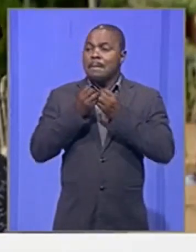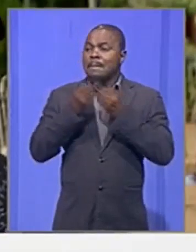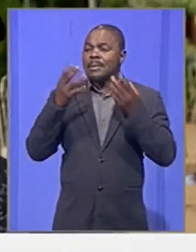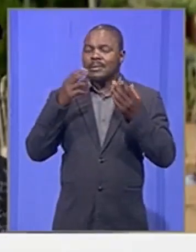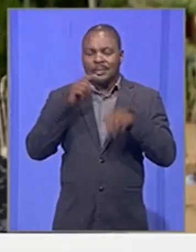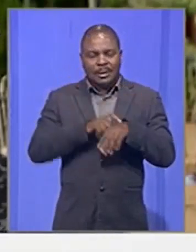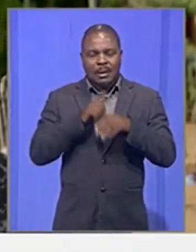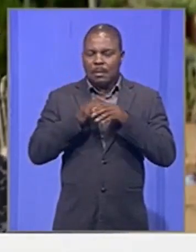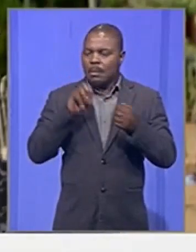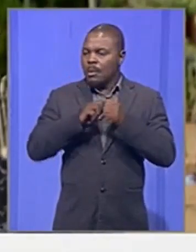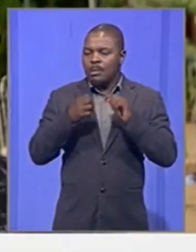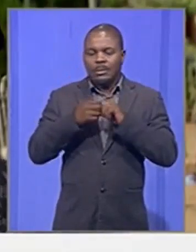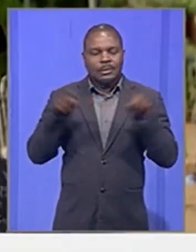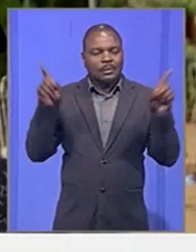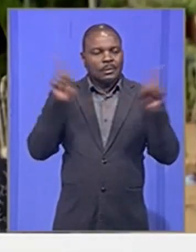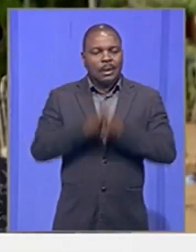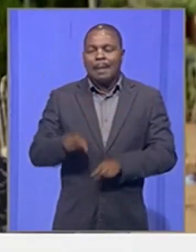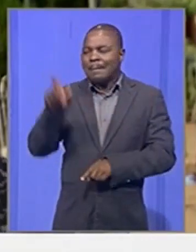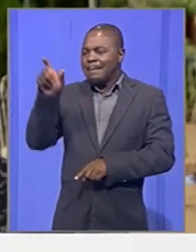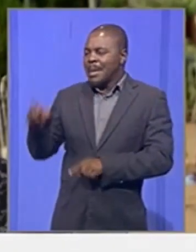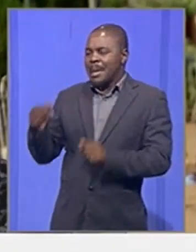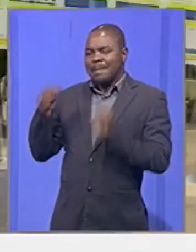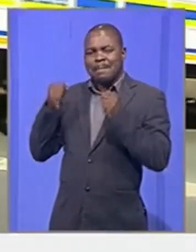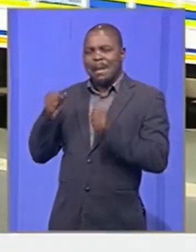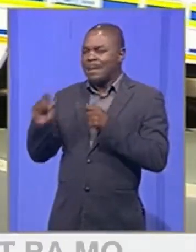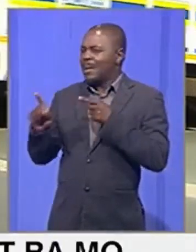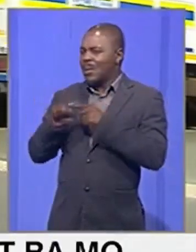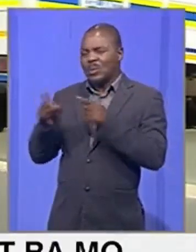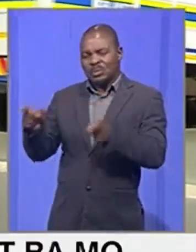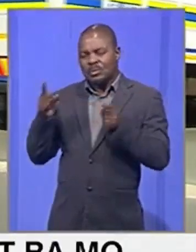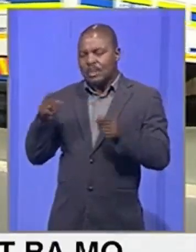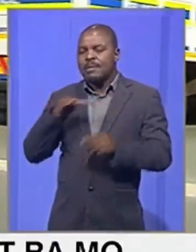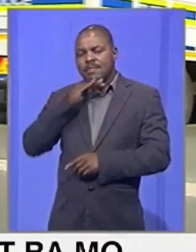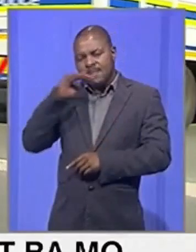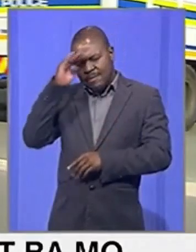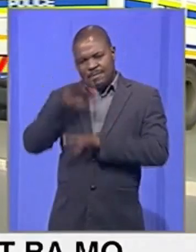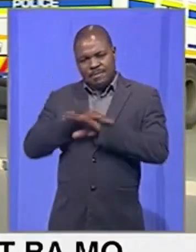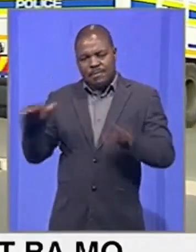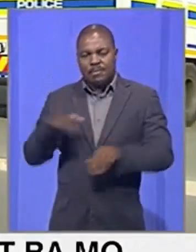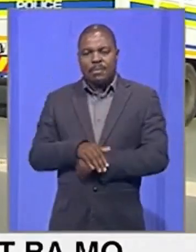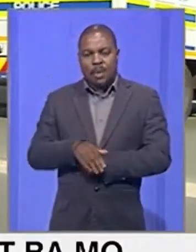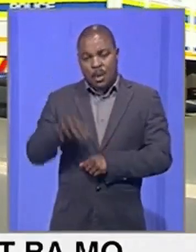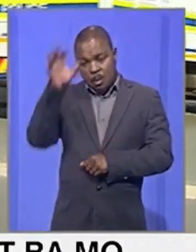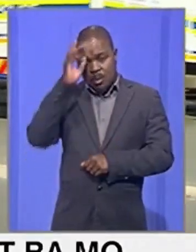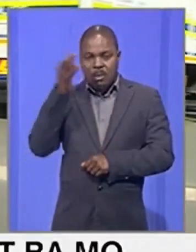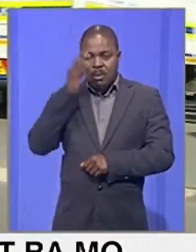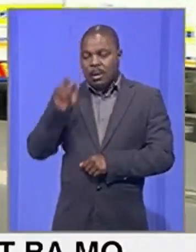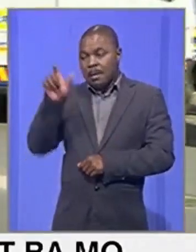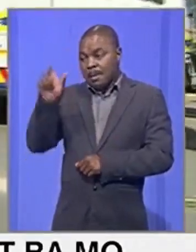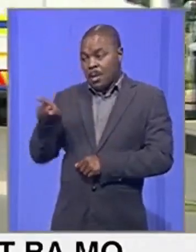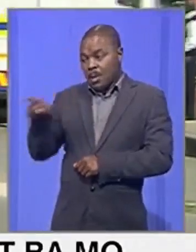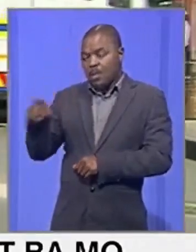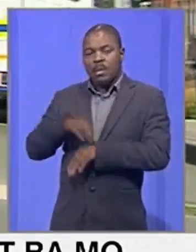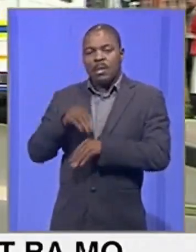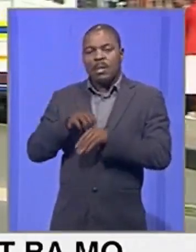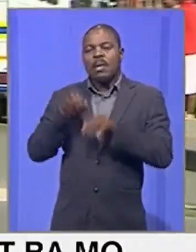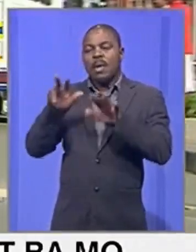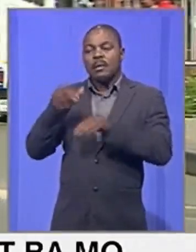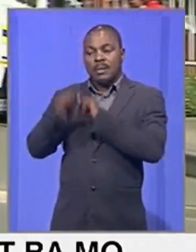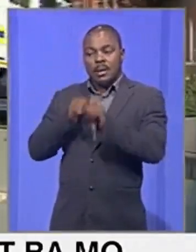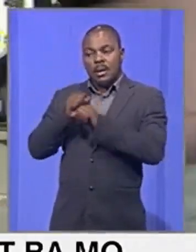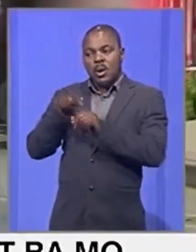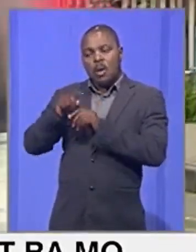even have the audacity to say that he won't. This case is not going to go forward. So we shall see. Bright boy, to be taken